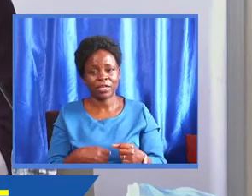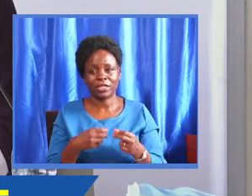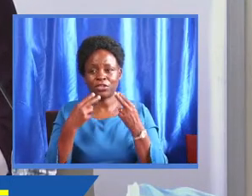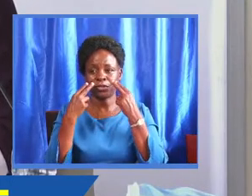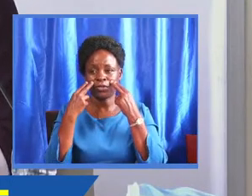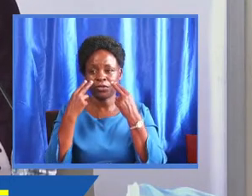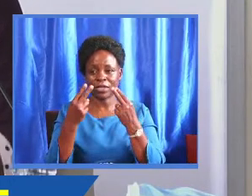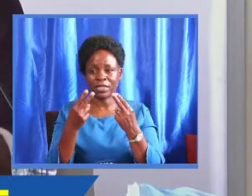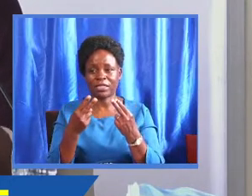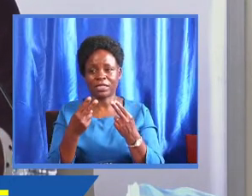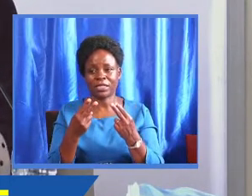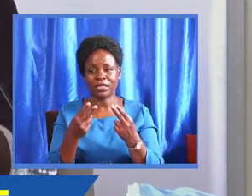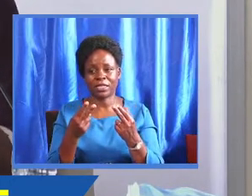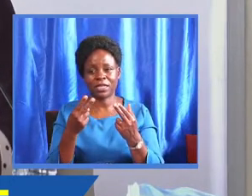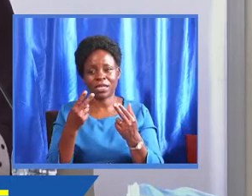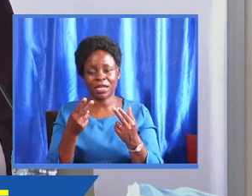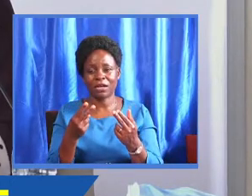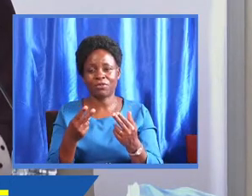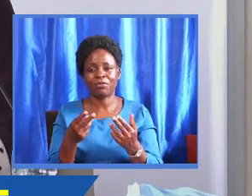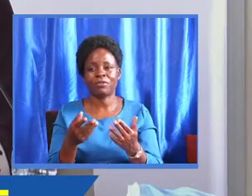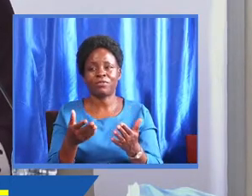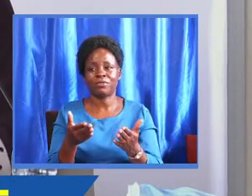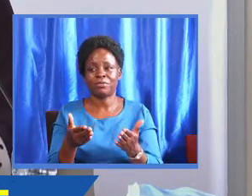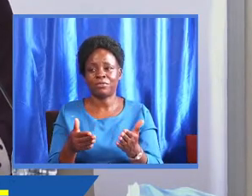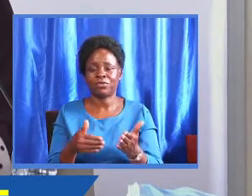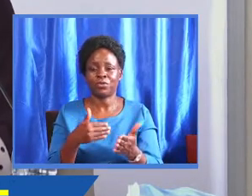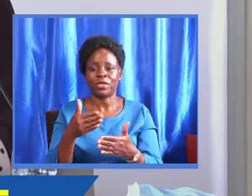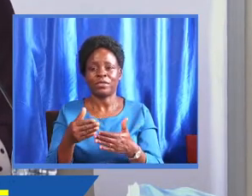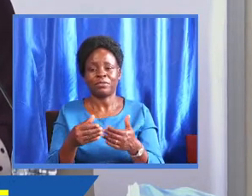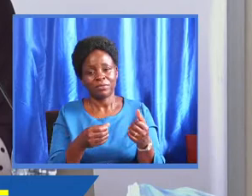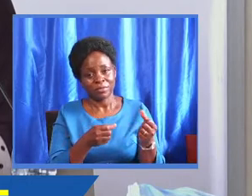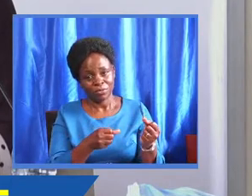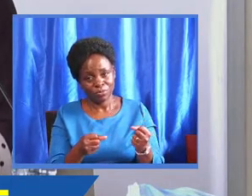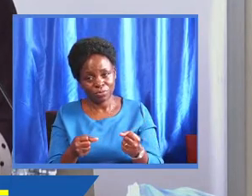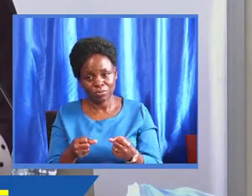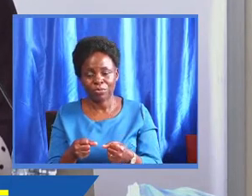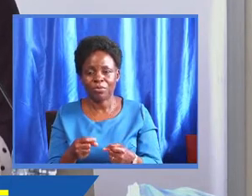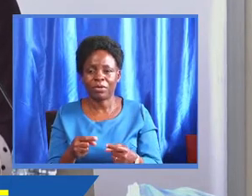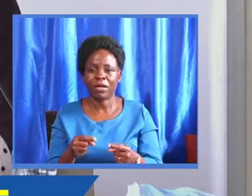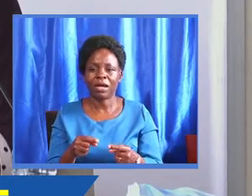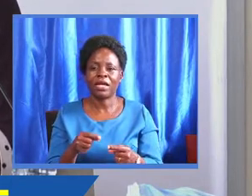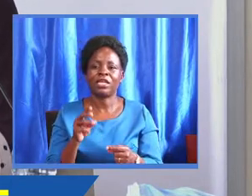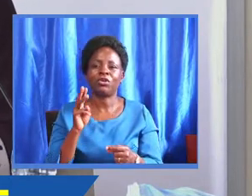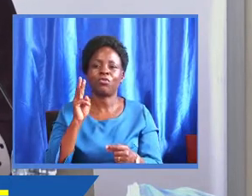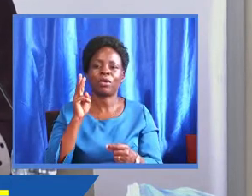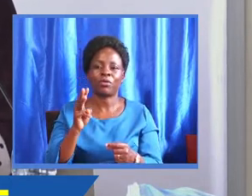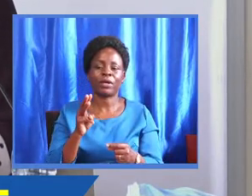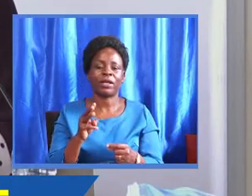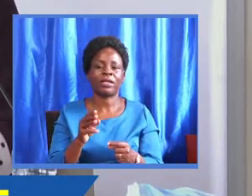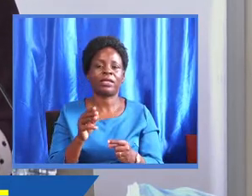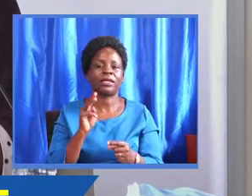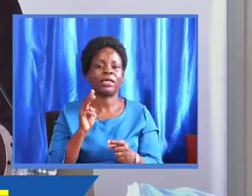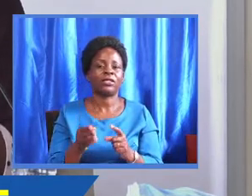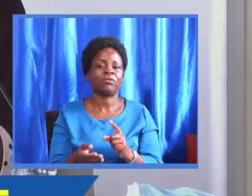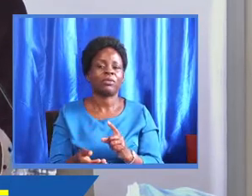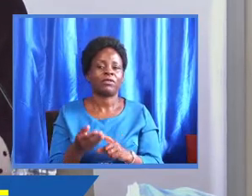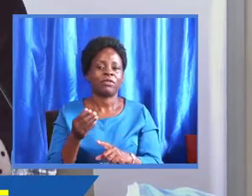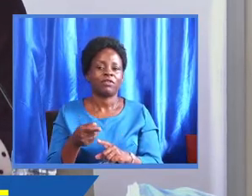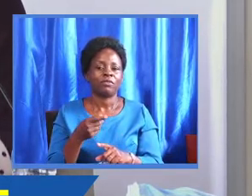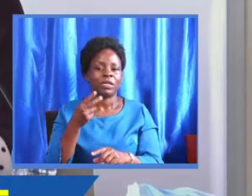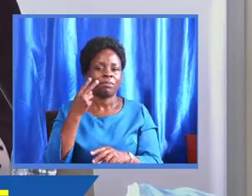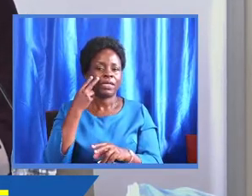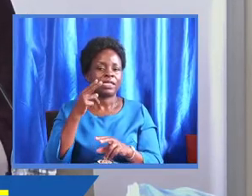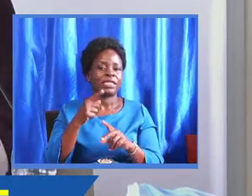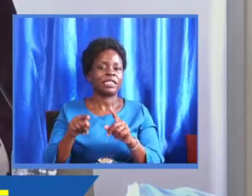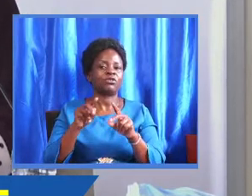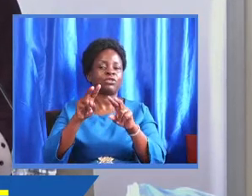from it. For right now, we're still doing the groundwork, and then we are yet to benefit from it, but it's going to look at